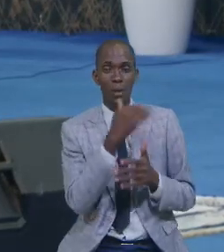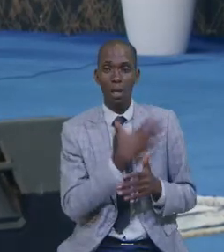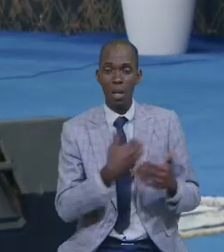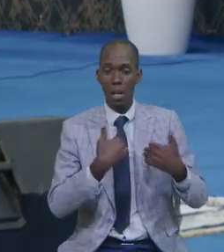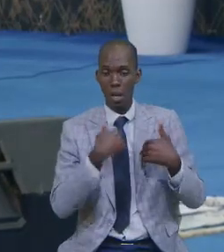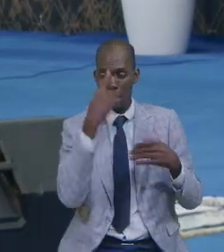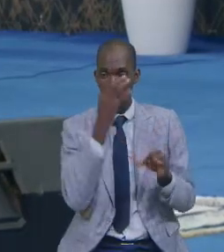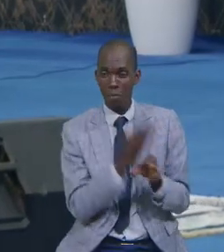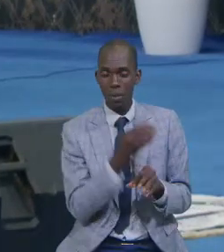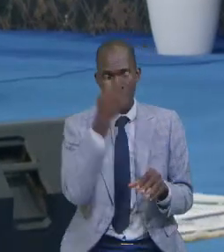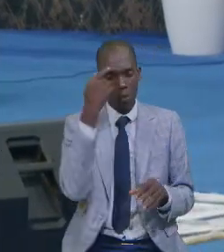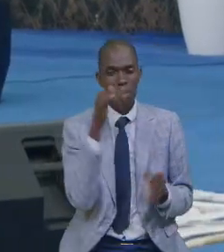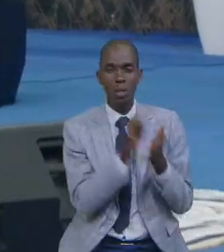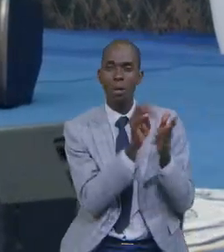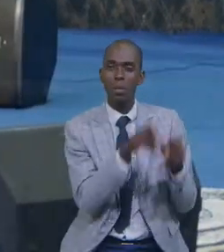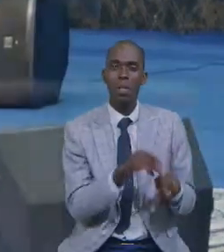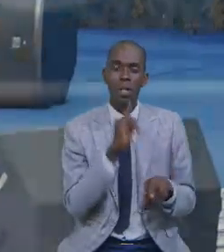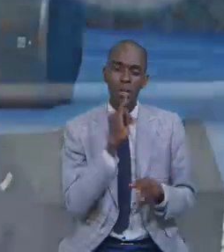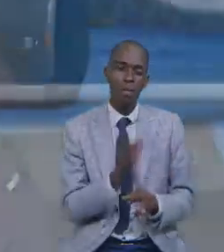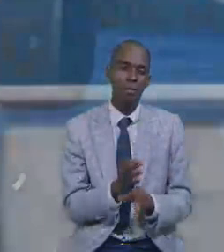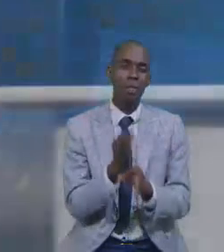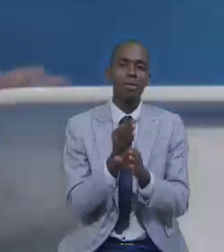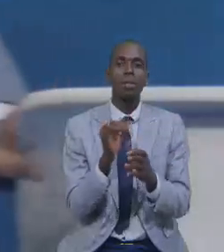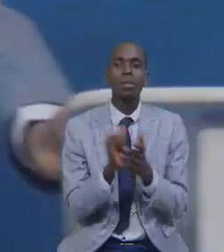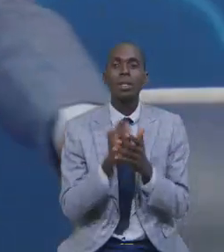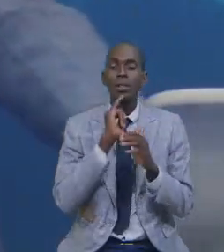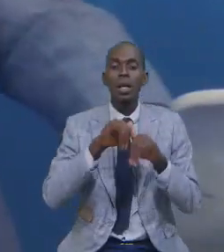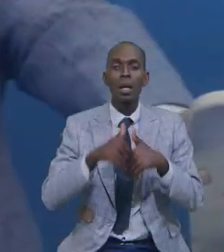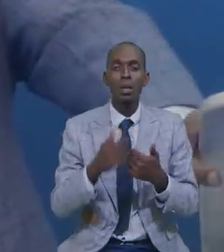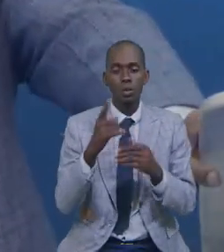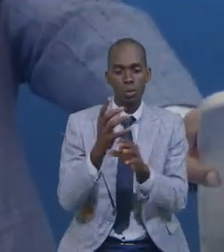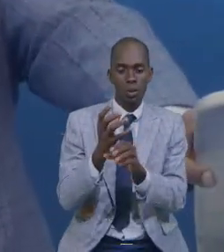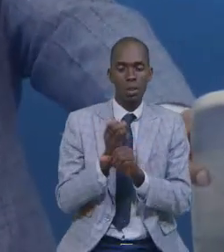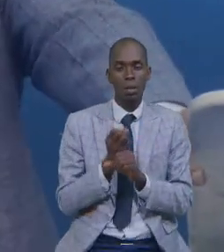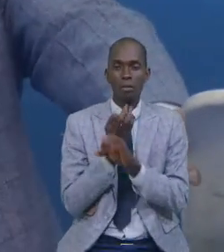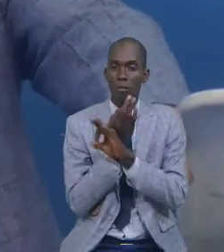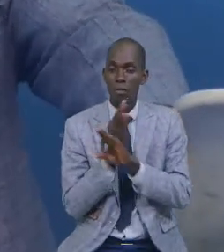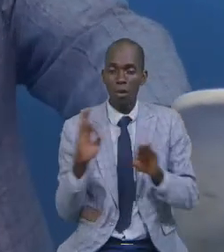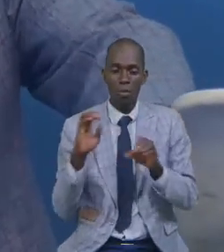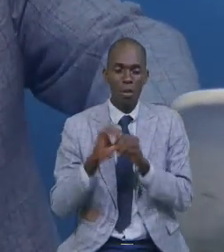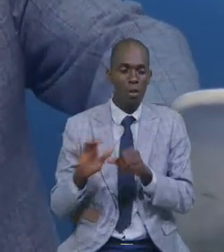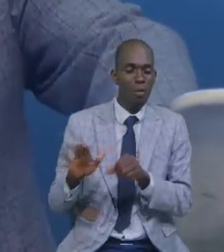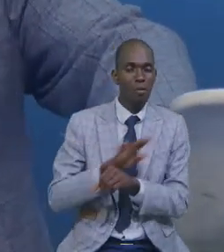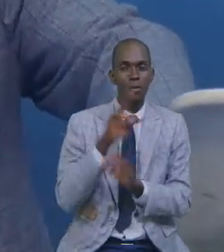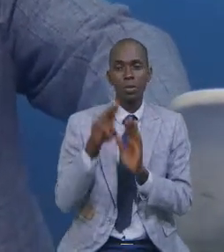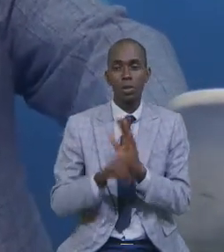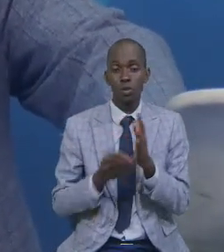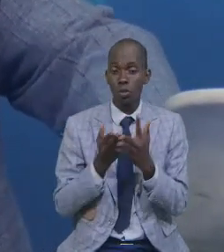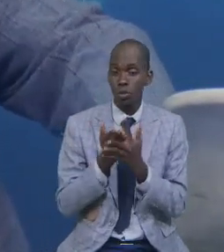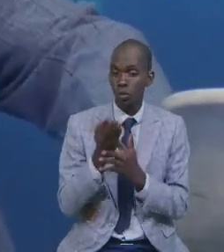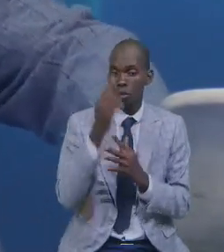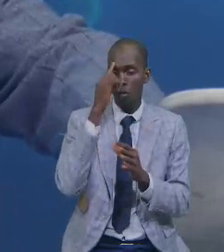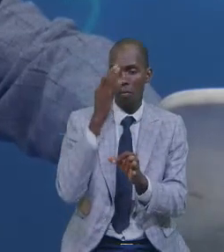is faithful. That's why we have freedom in fullness through faith in